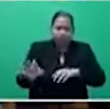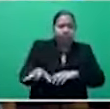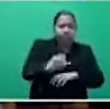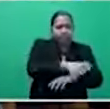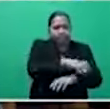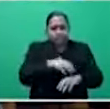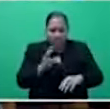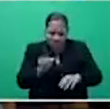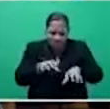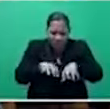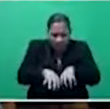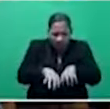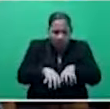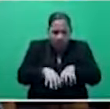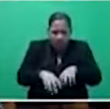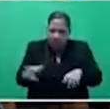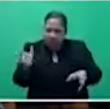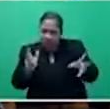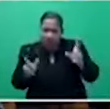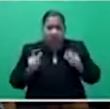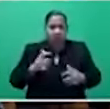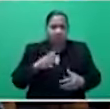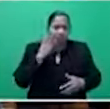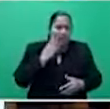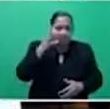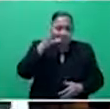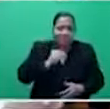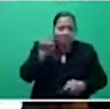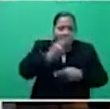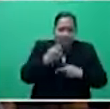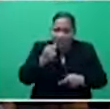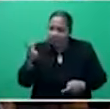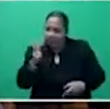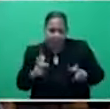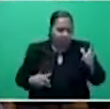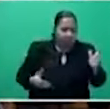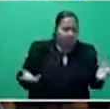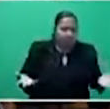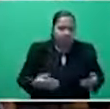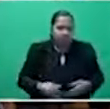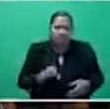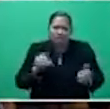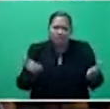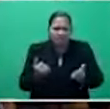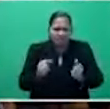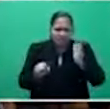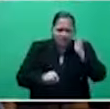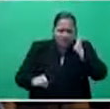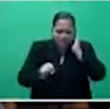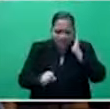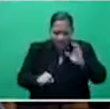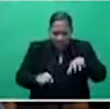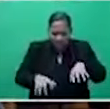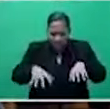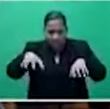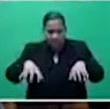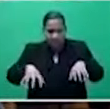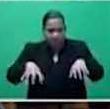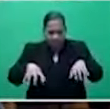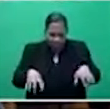each other where they can actually hear each other snoring. There's not enough space between the houses. If we are to do a proper subdivision,